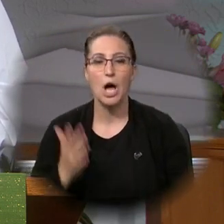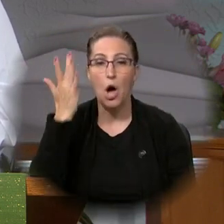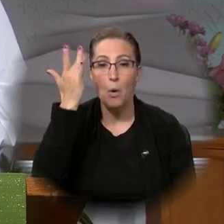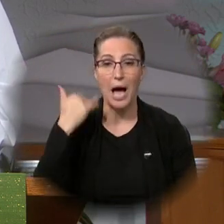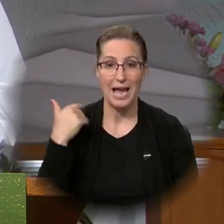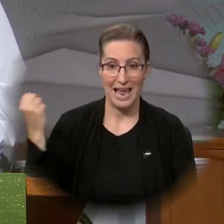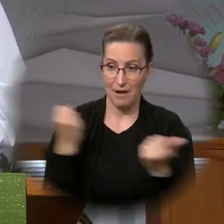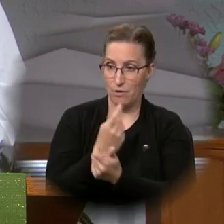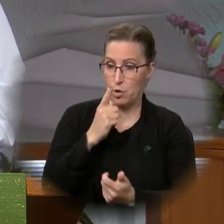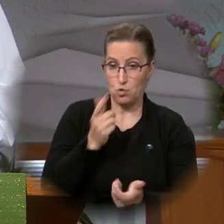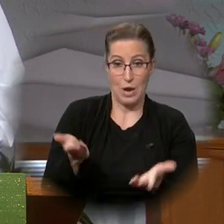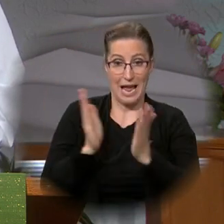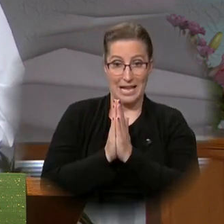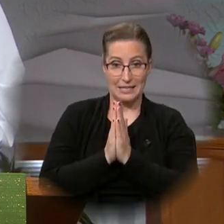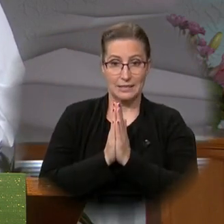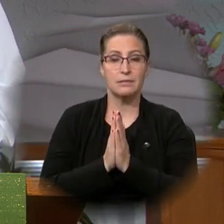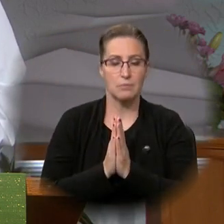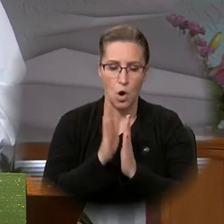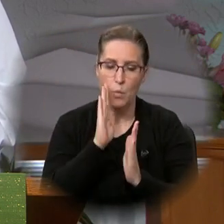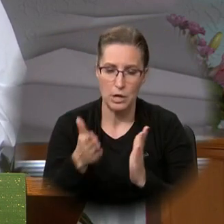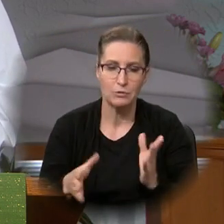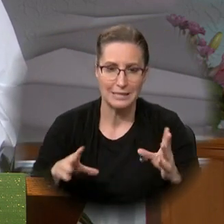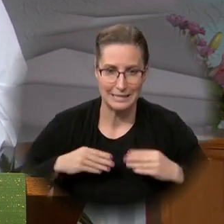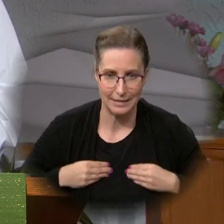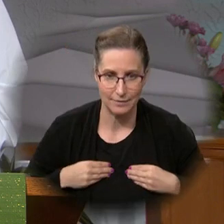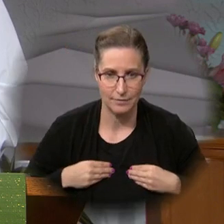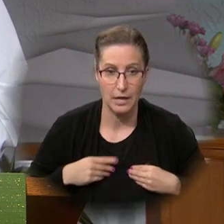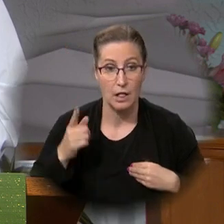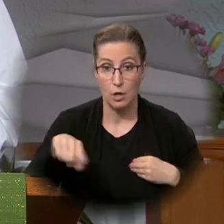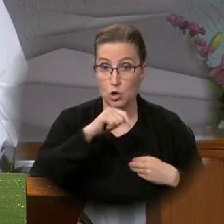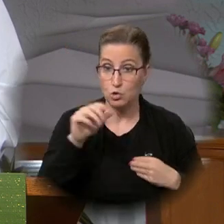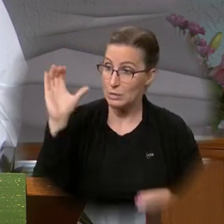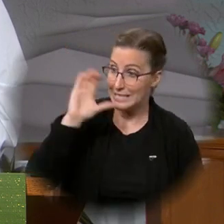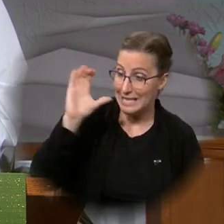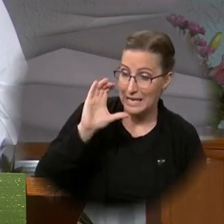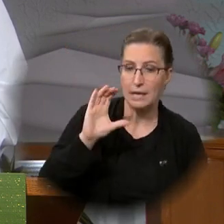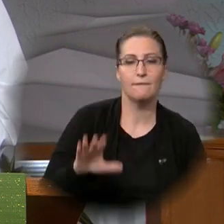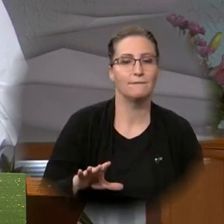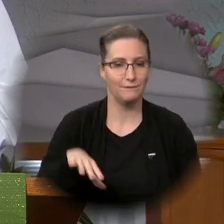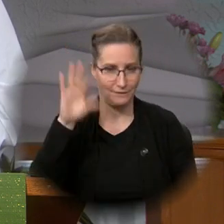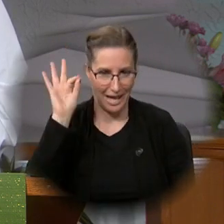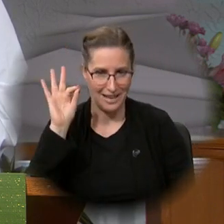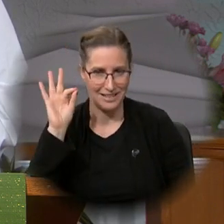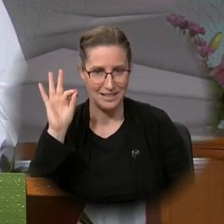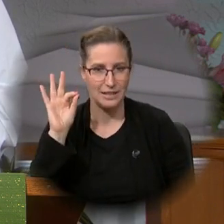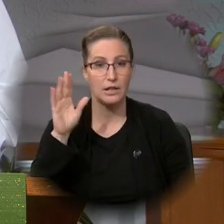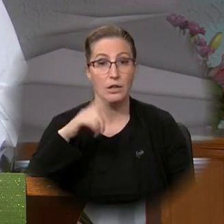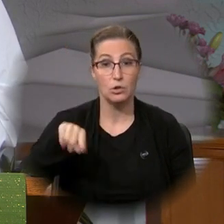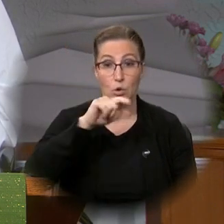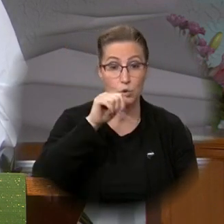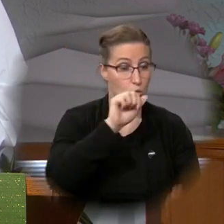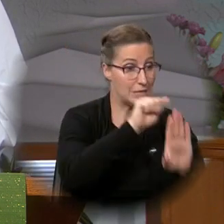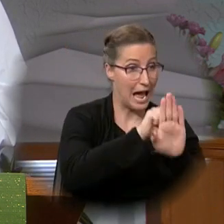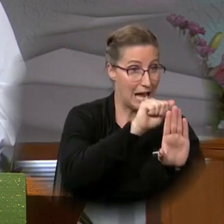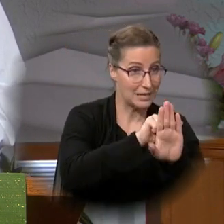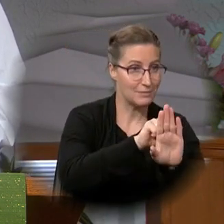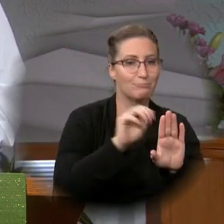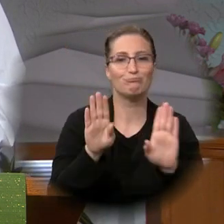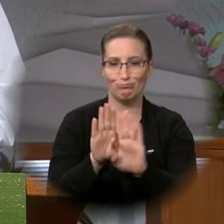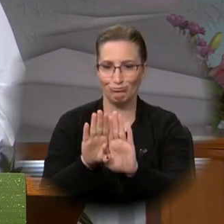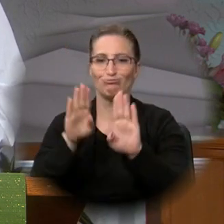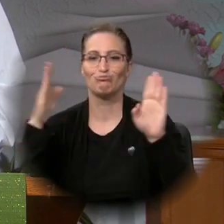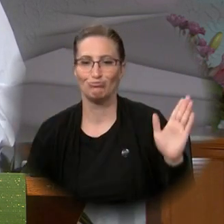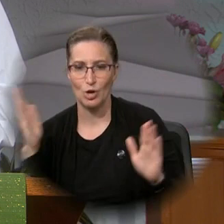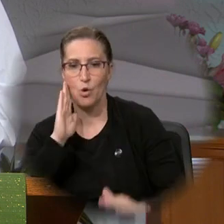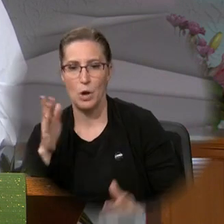everyone who asks, receives. And the one who seeks, finds. And to the one who knocks, the door will